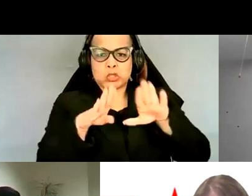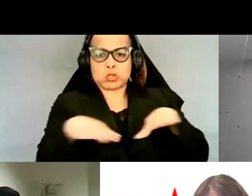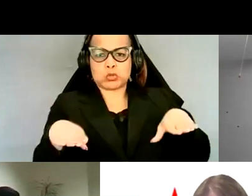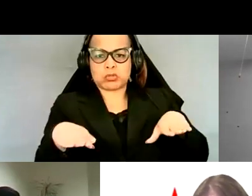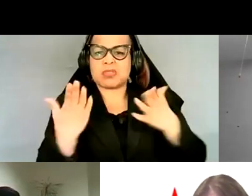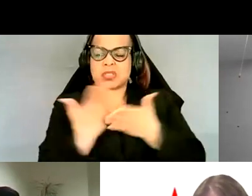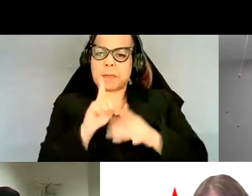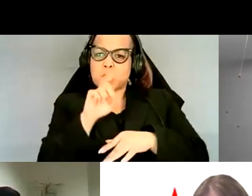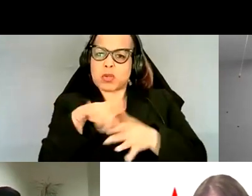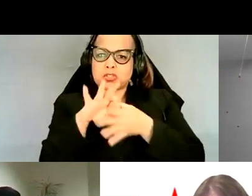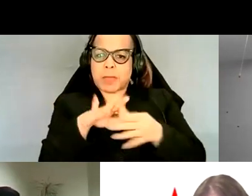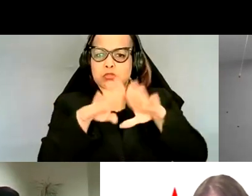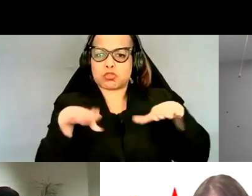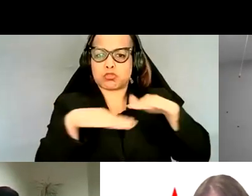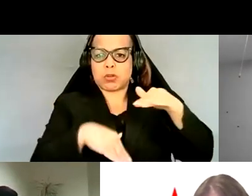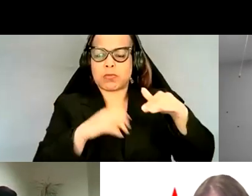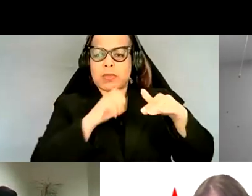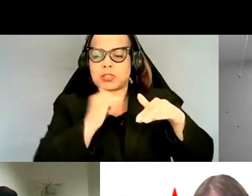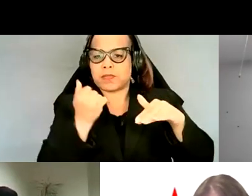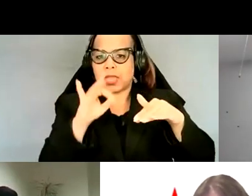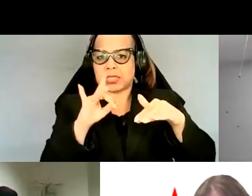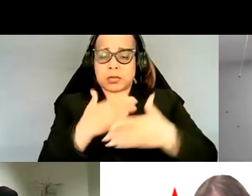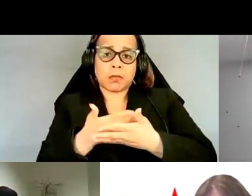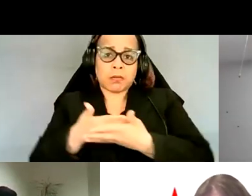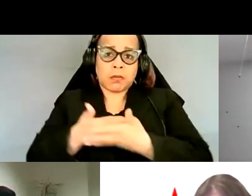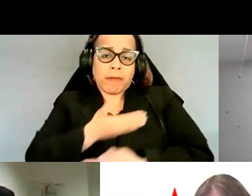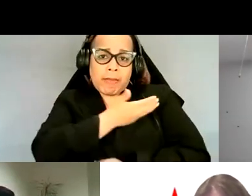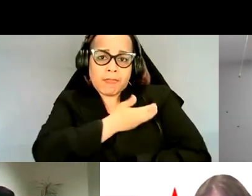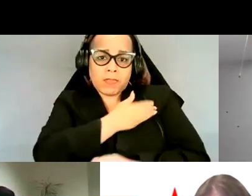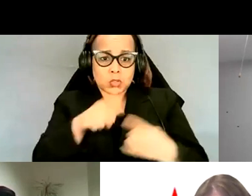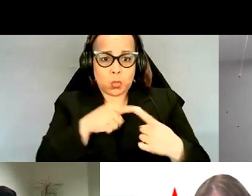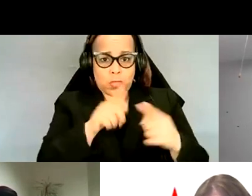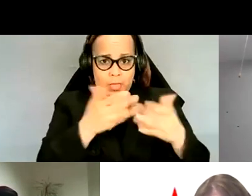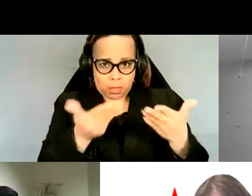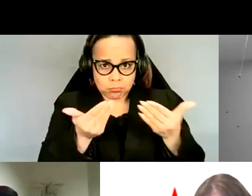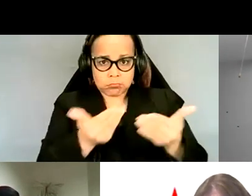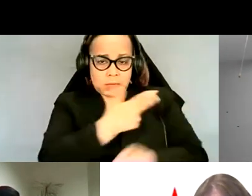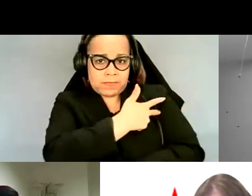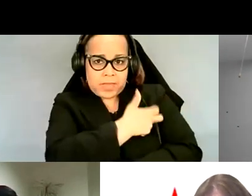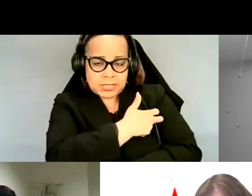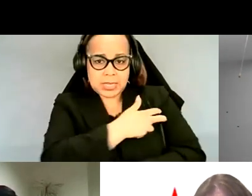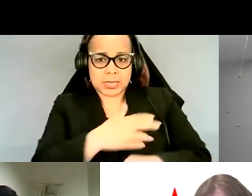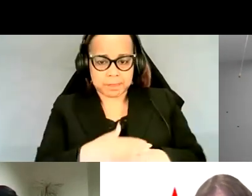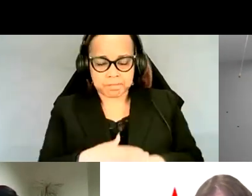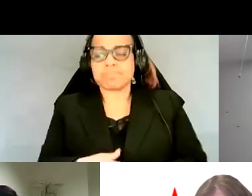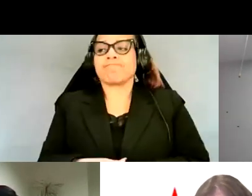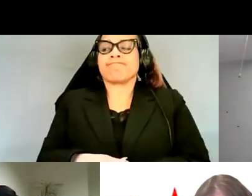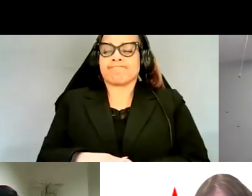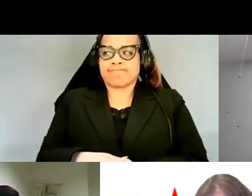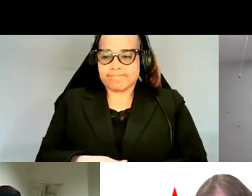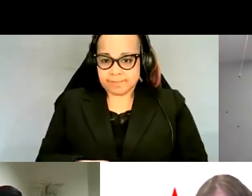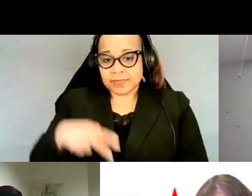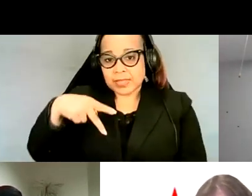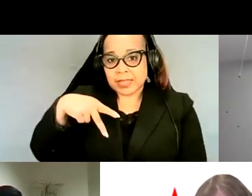some questions about children under the age of 18, even infants, and when they could get vaccinated. Well, yeah,